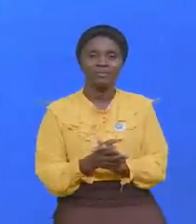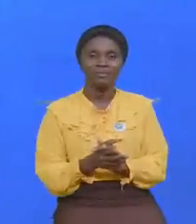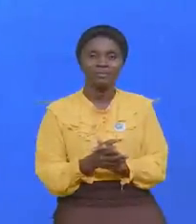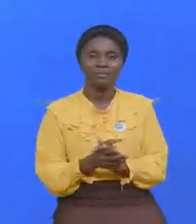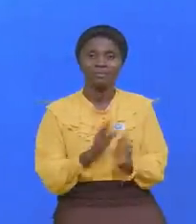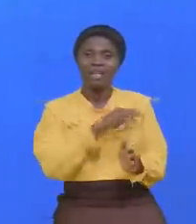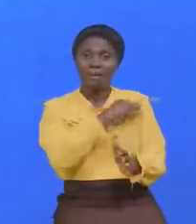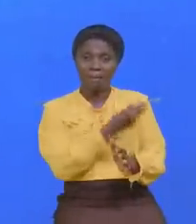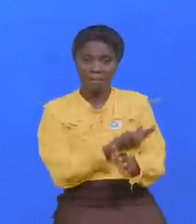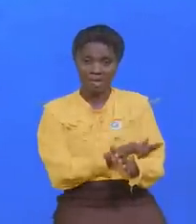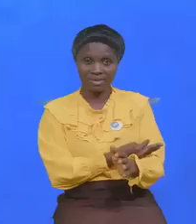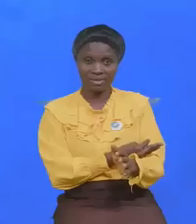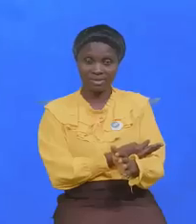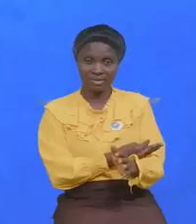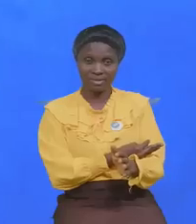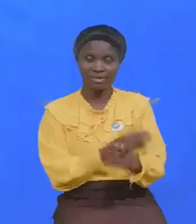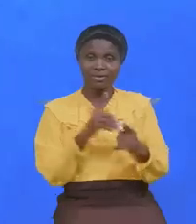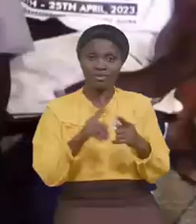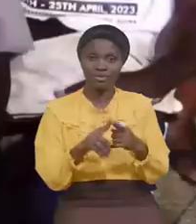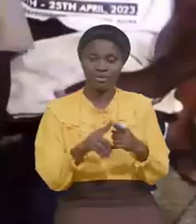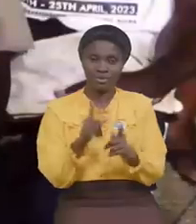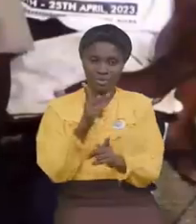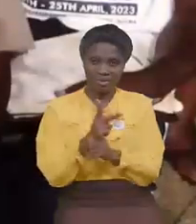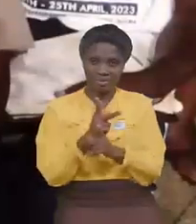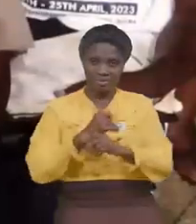Mighty to secure you.